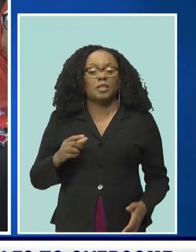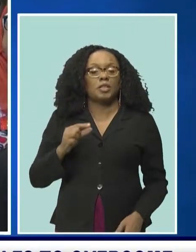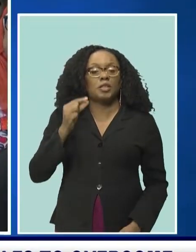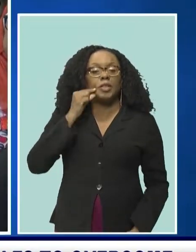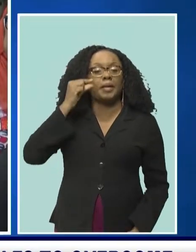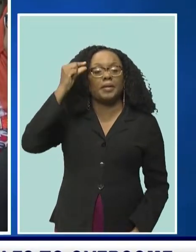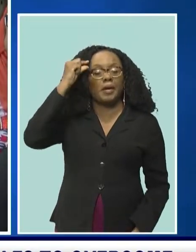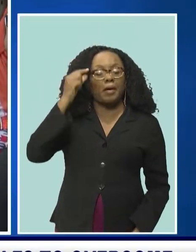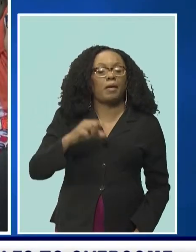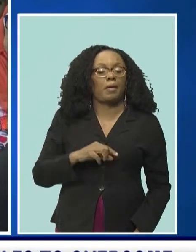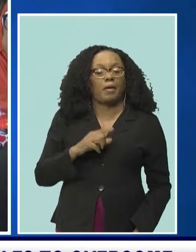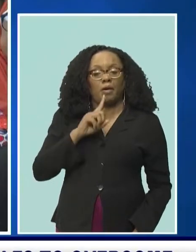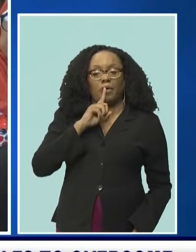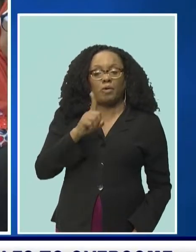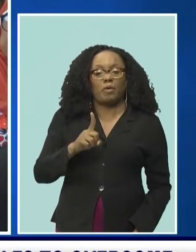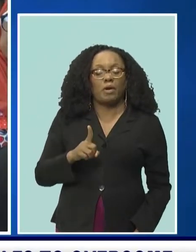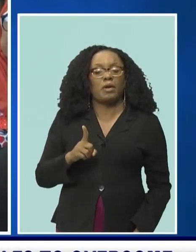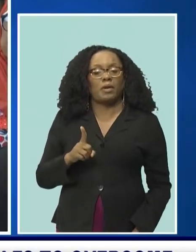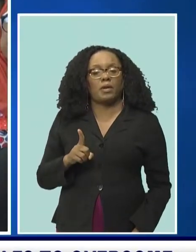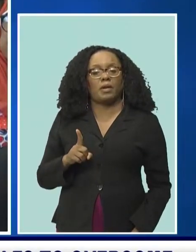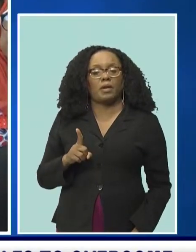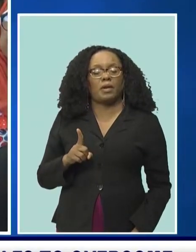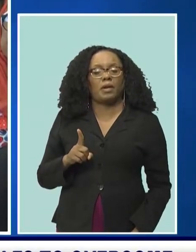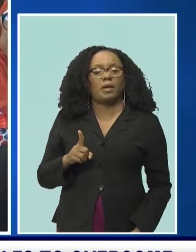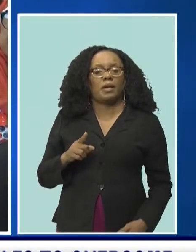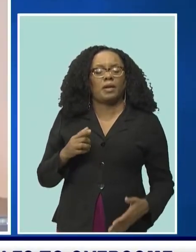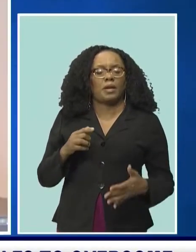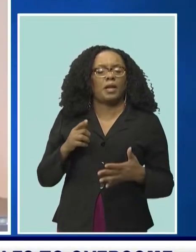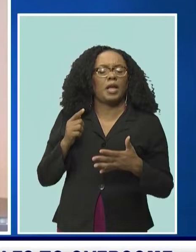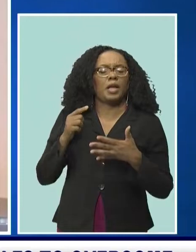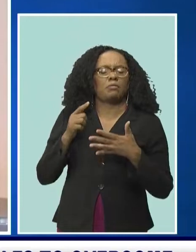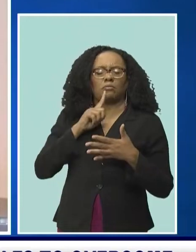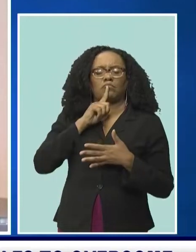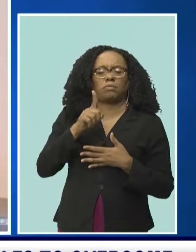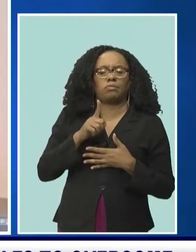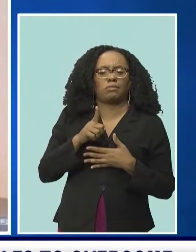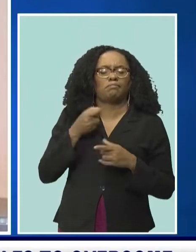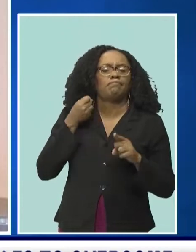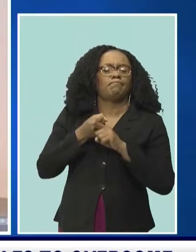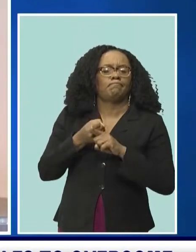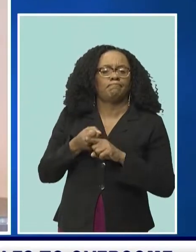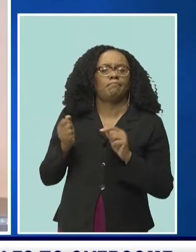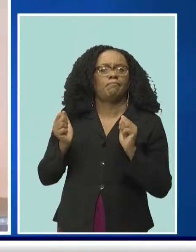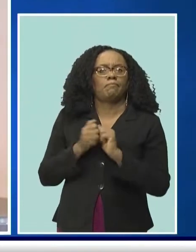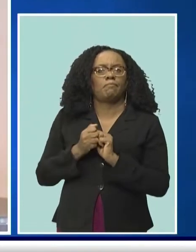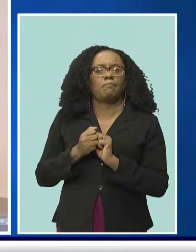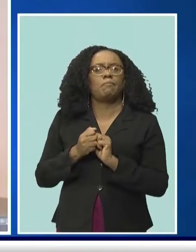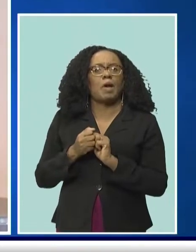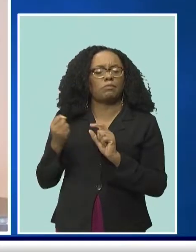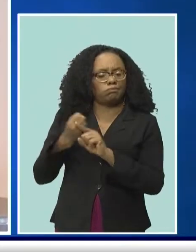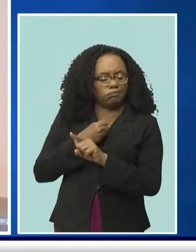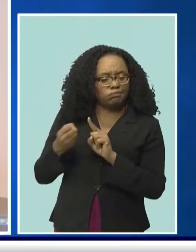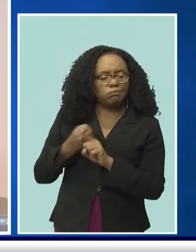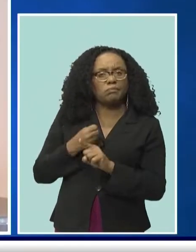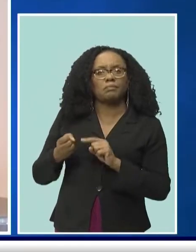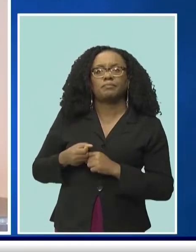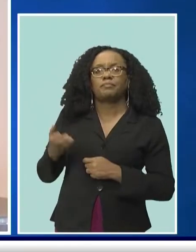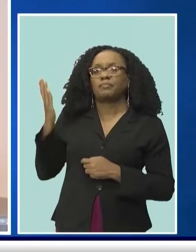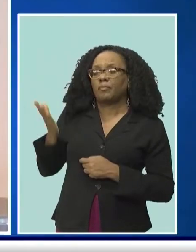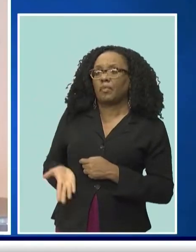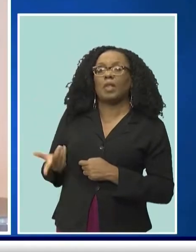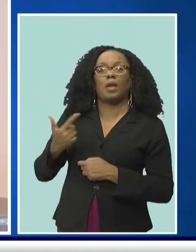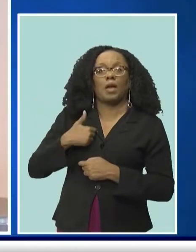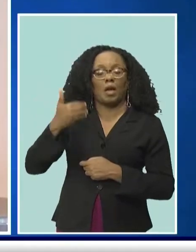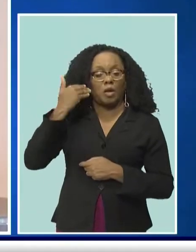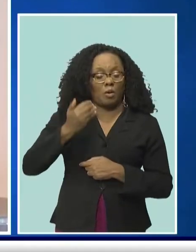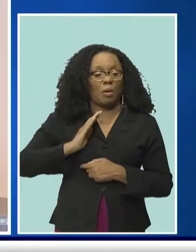of specific cases of domestic violence. I continue to observe how harmful ideologies of gender are institutionalized within our